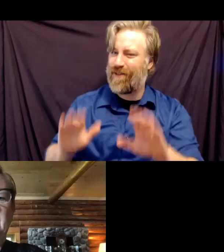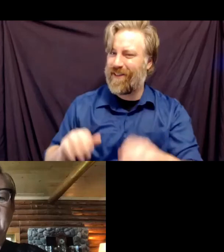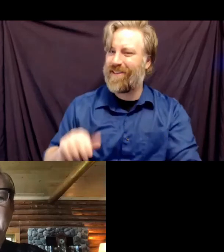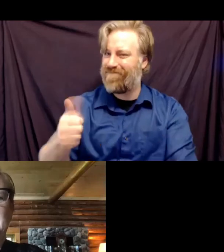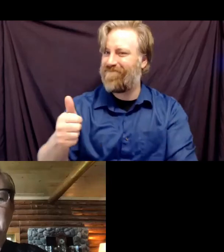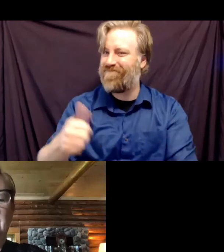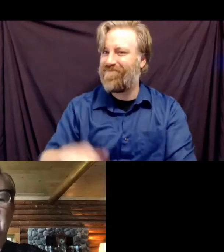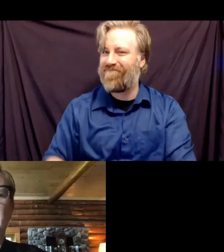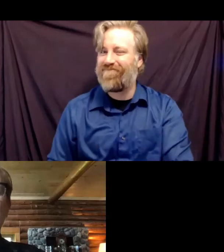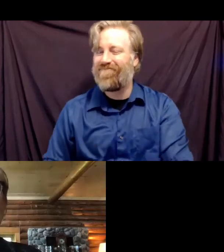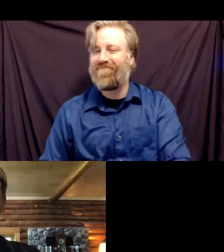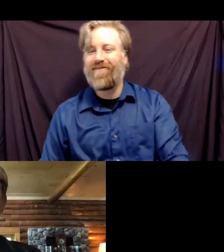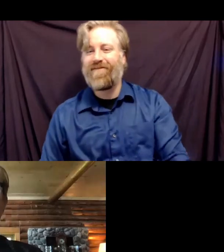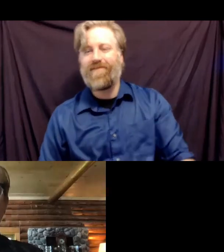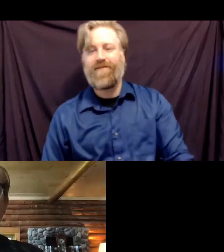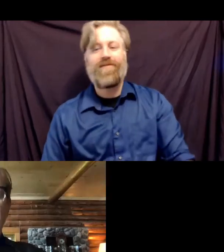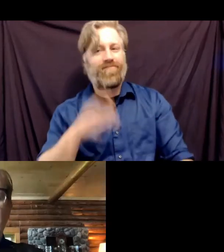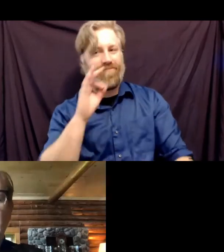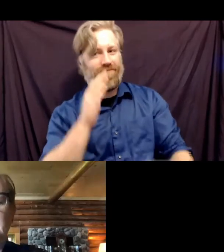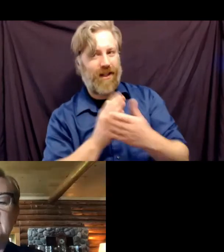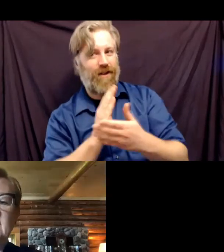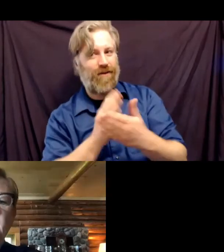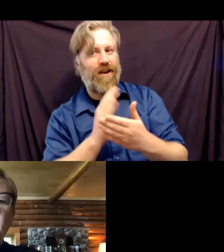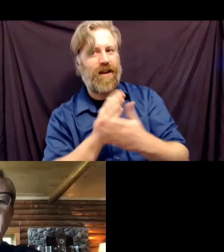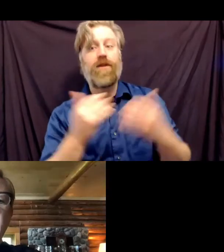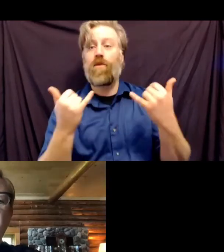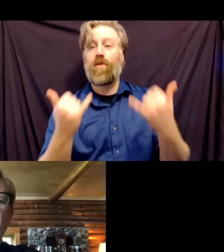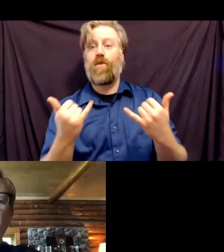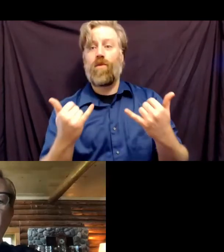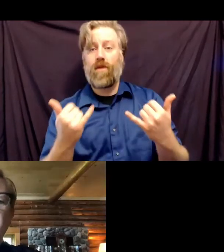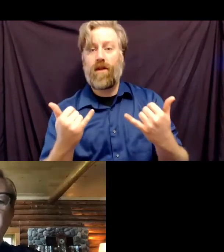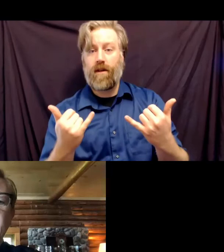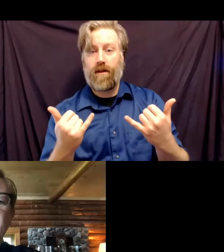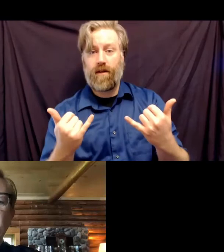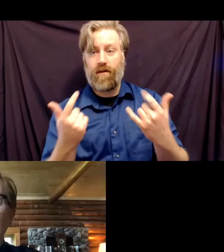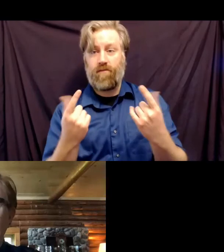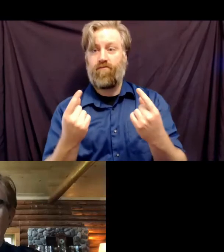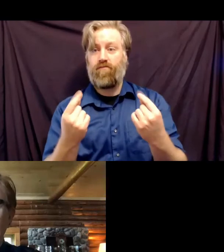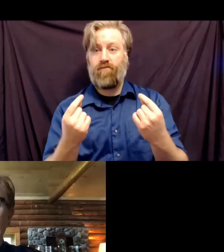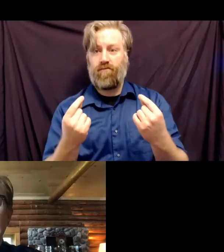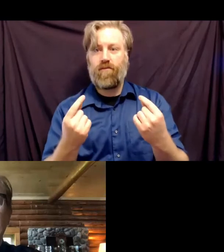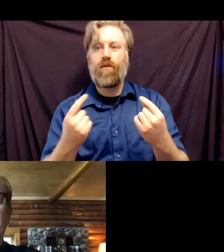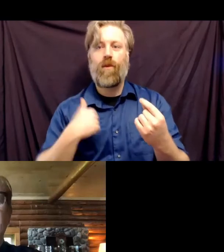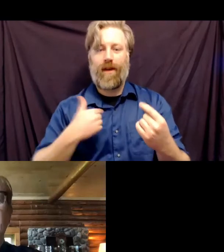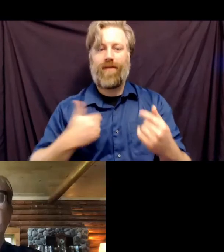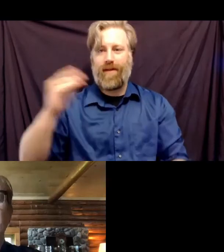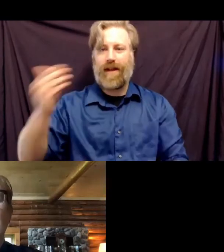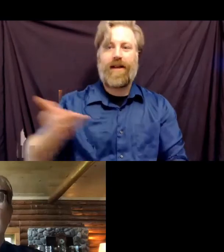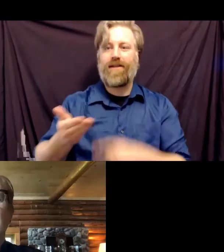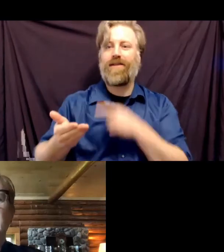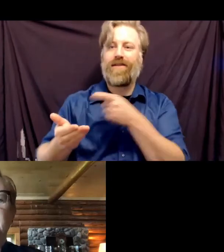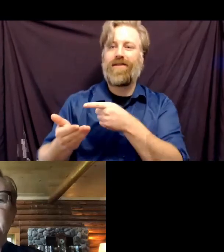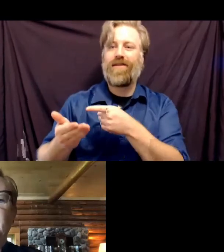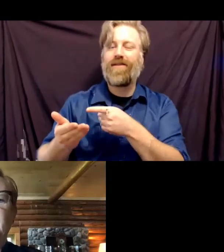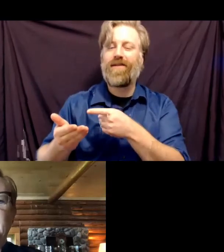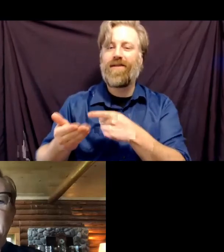Beautiful day. Great. Okay, so today we are welcoming our guest,